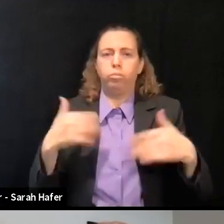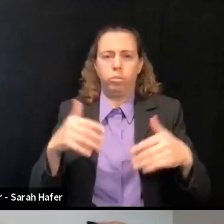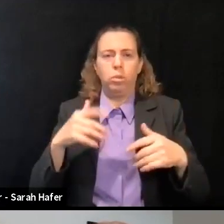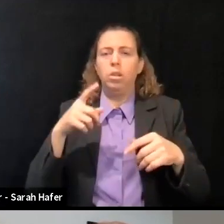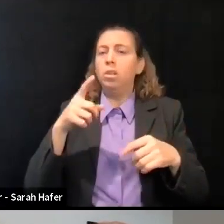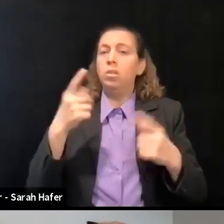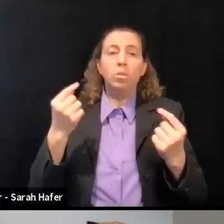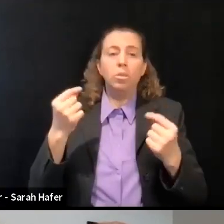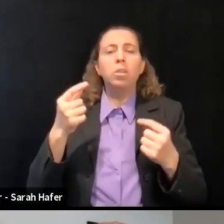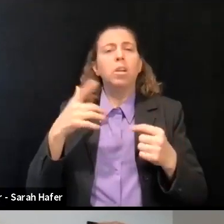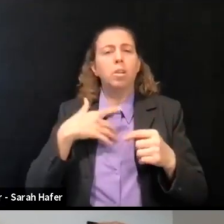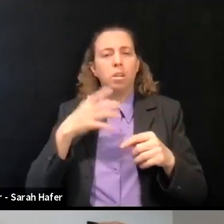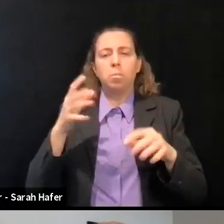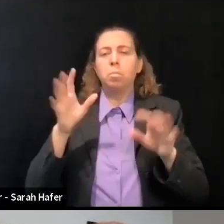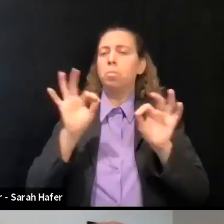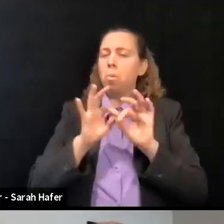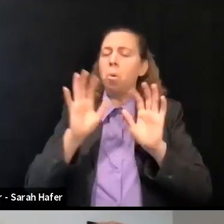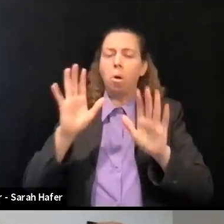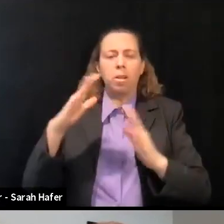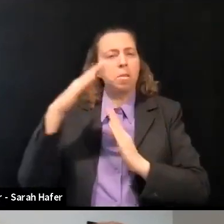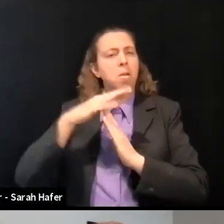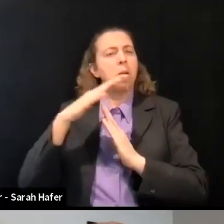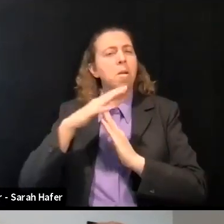pause and to breathe,